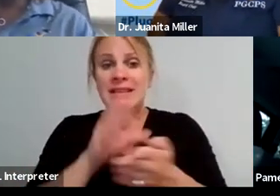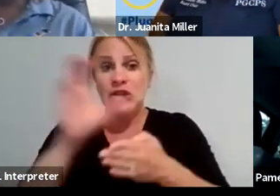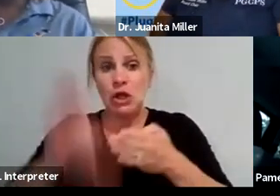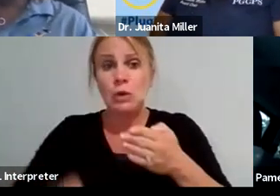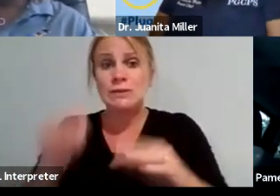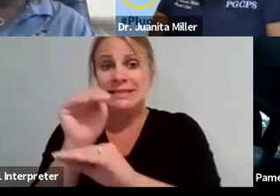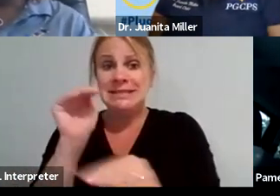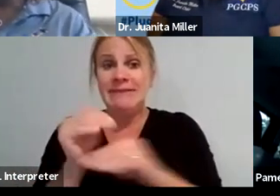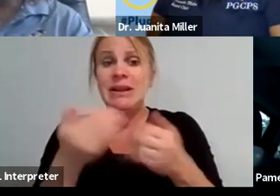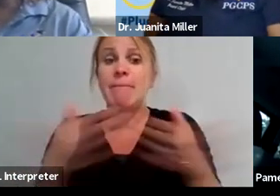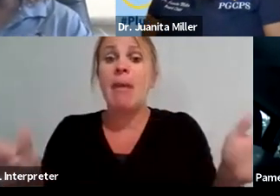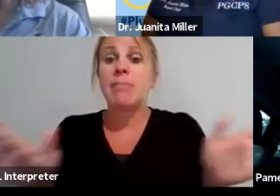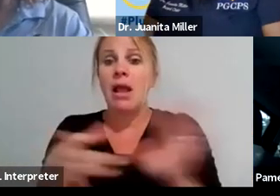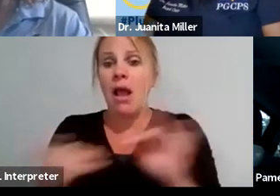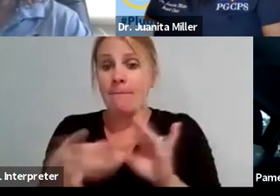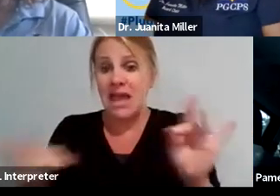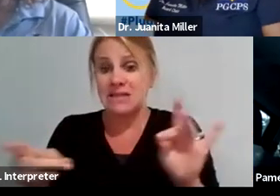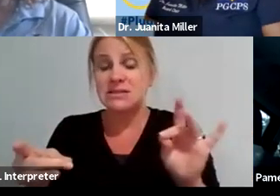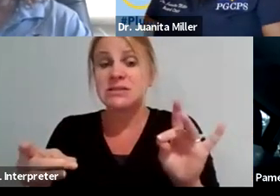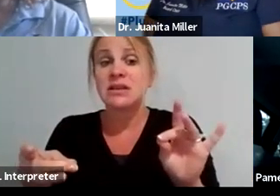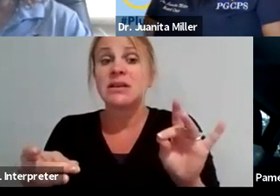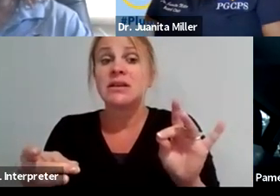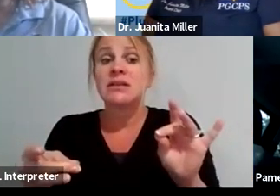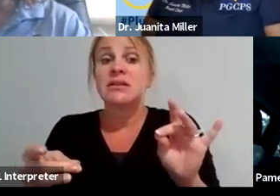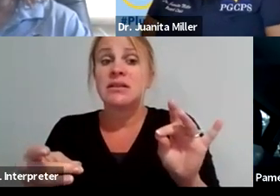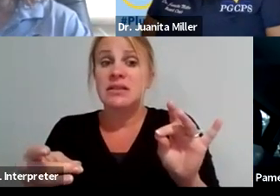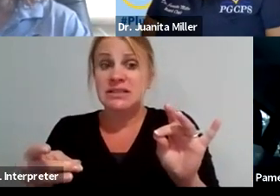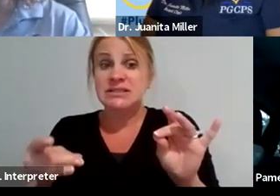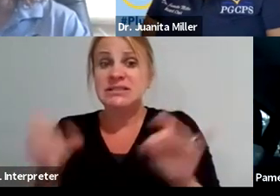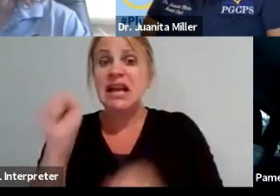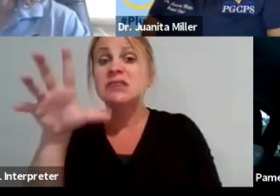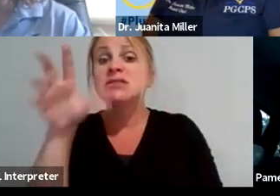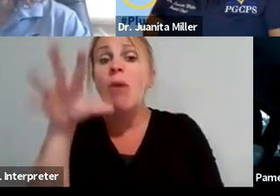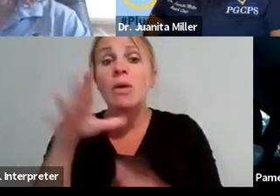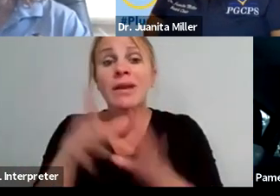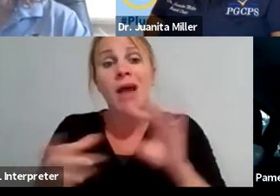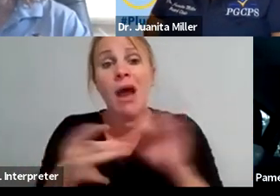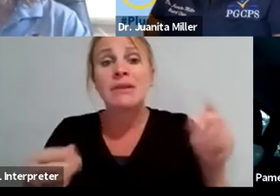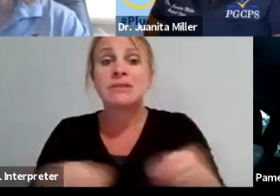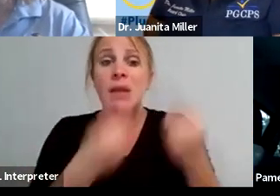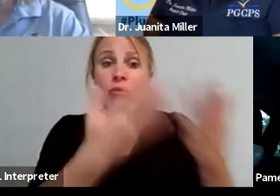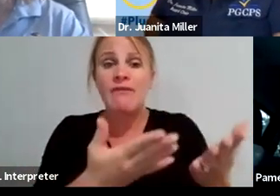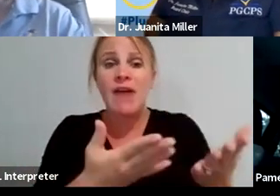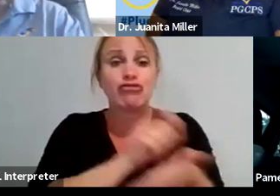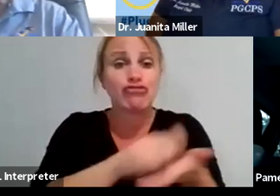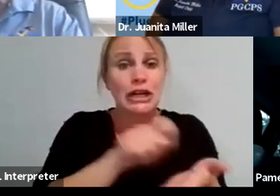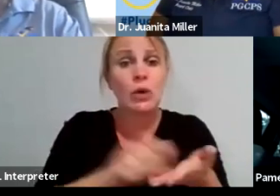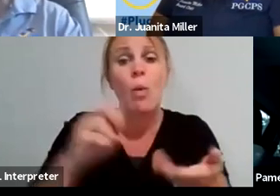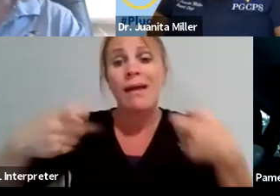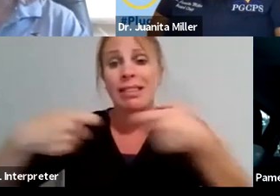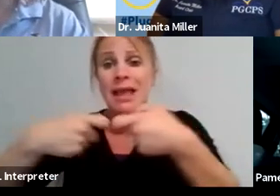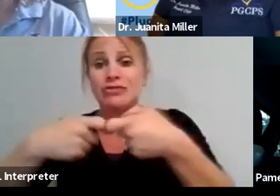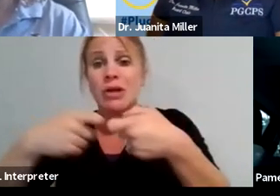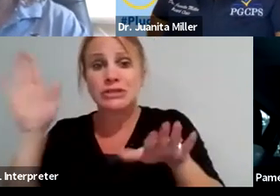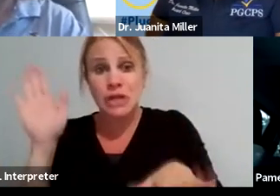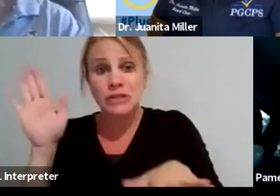evening's public comment. The testimony of commenters who registered and provided written or electronic testimony have been